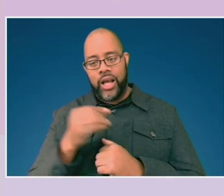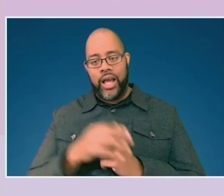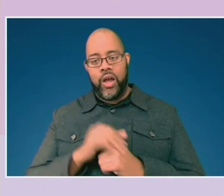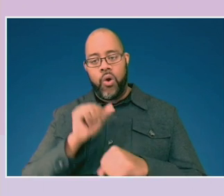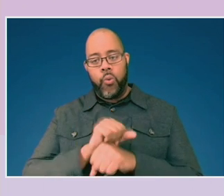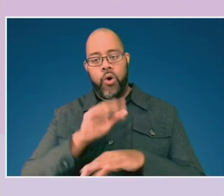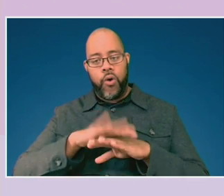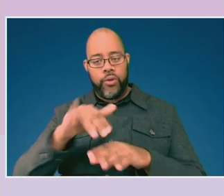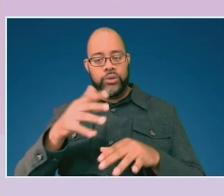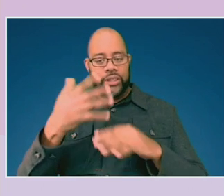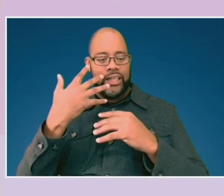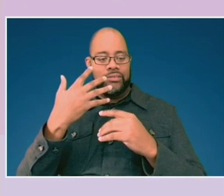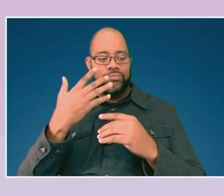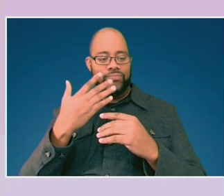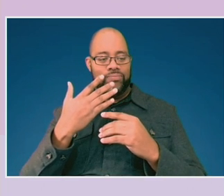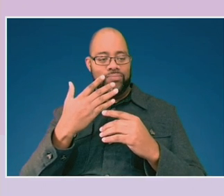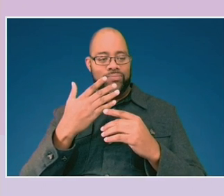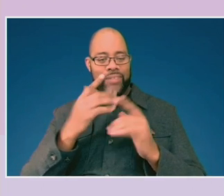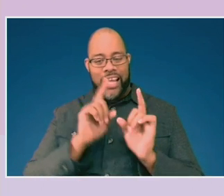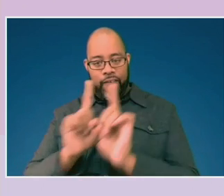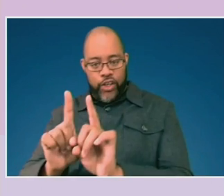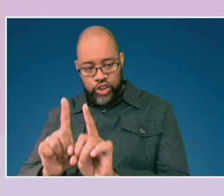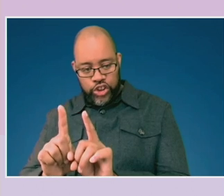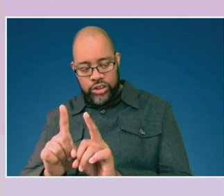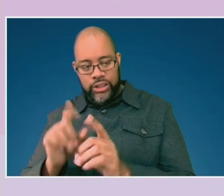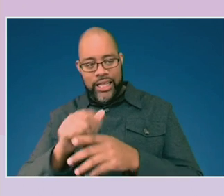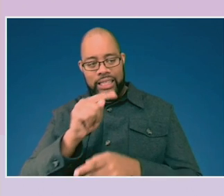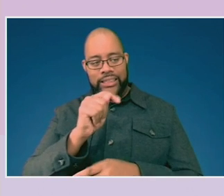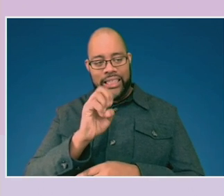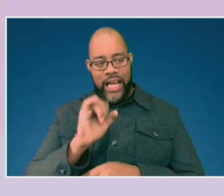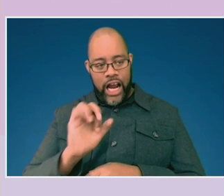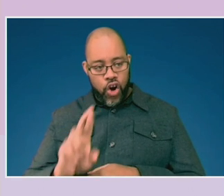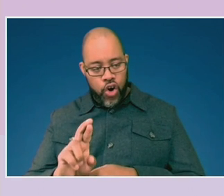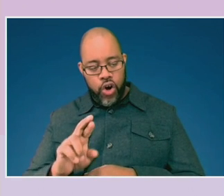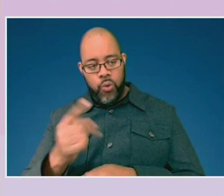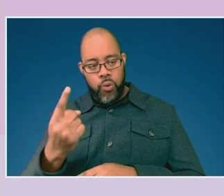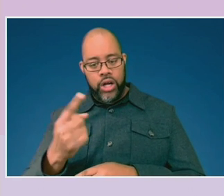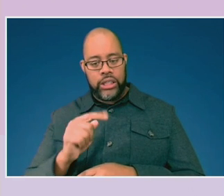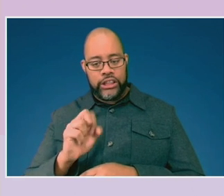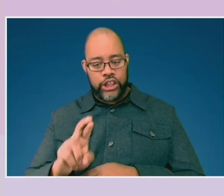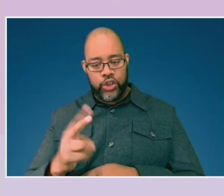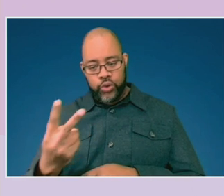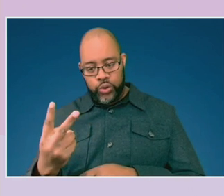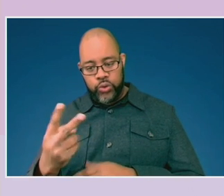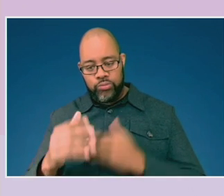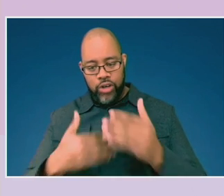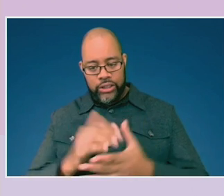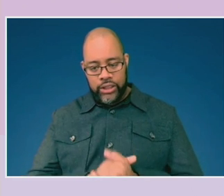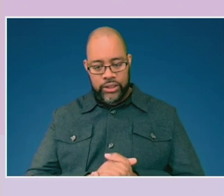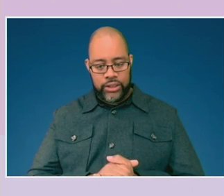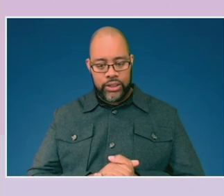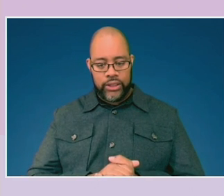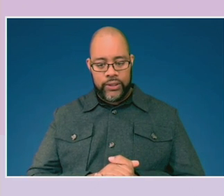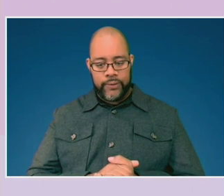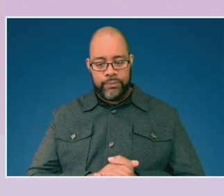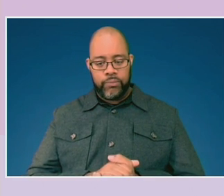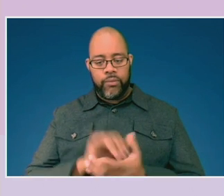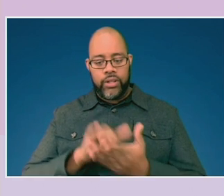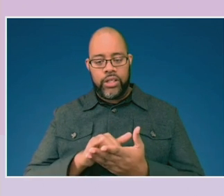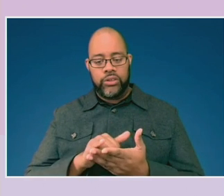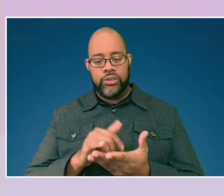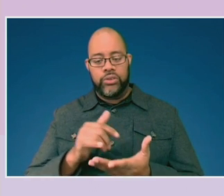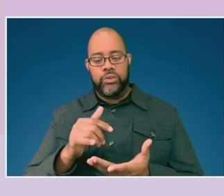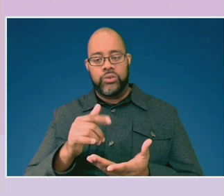those interventions early in that tier one, tier two, so we don't have to get to that SAP process. And so that's what we're really,